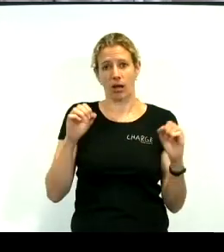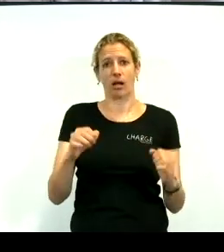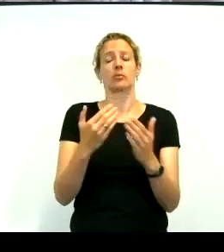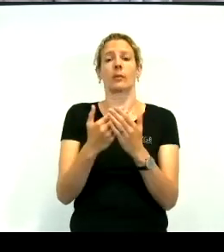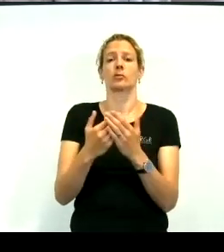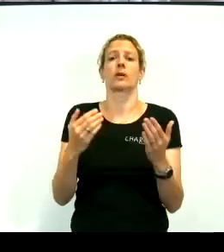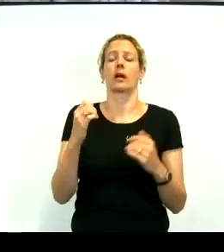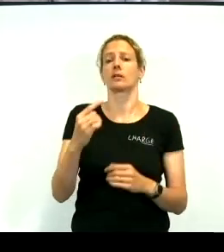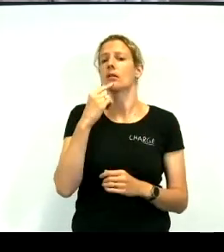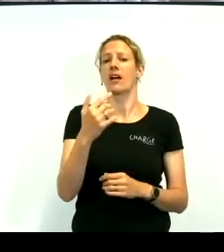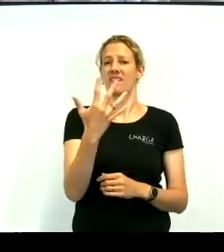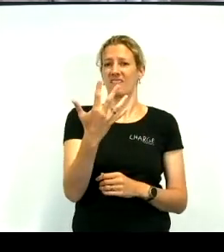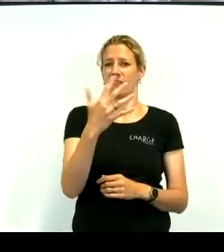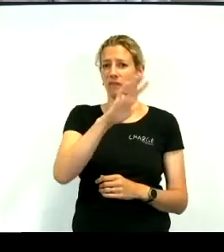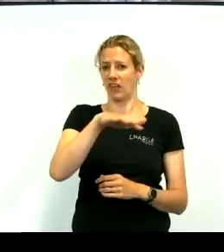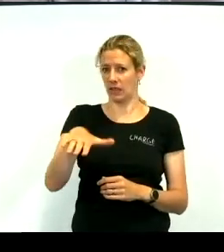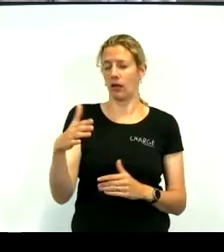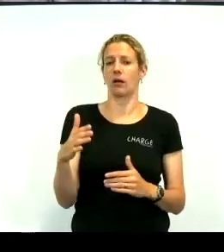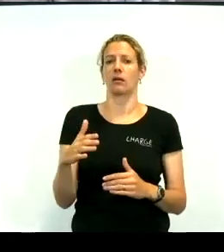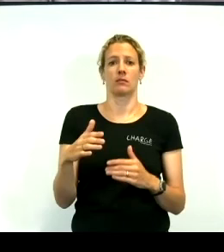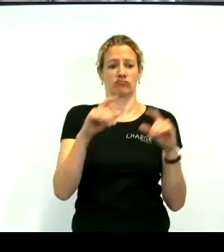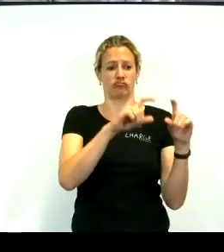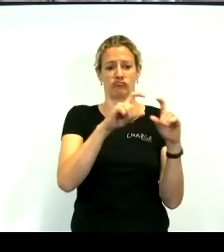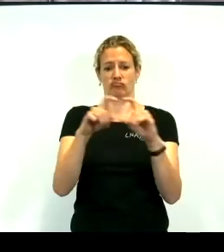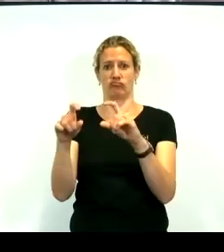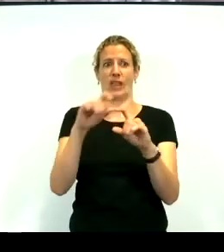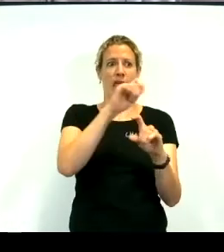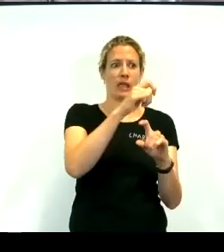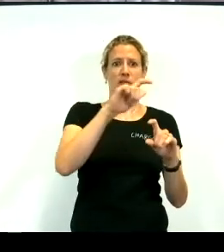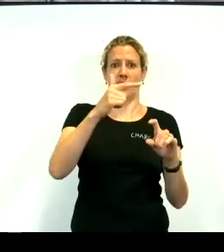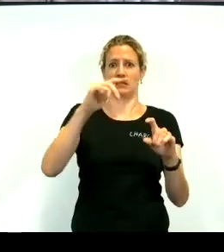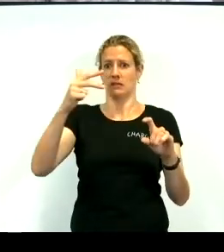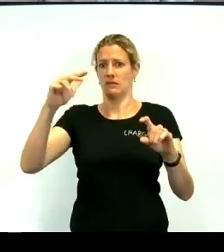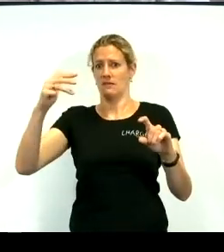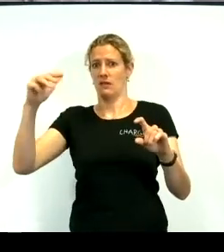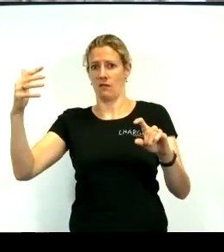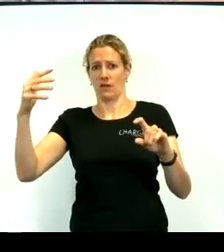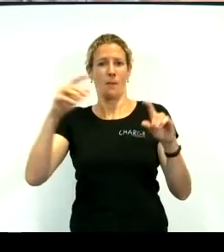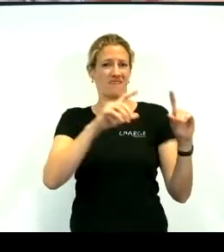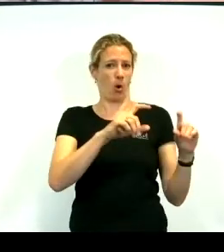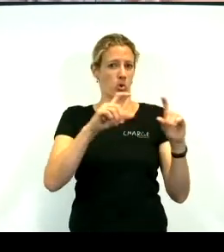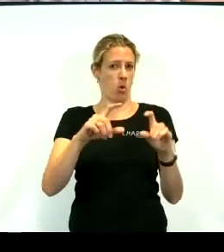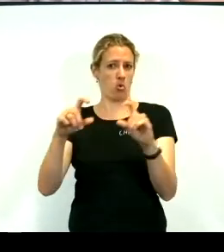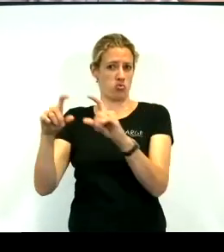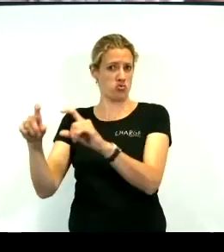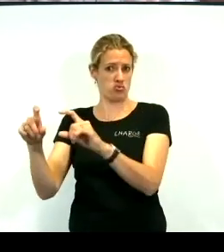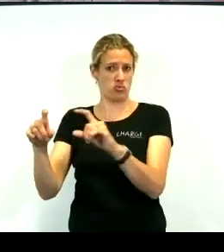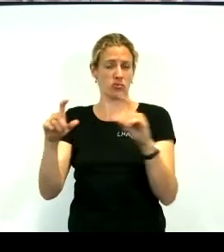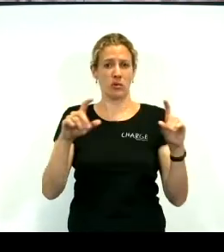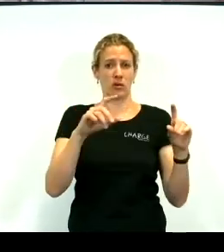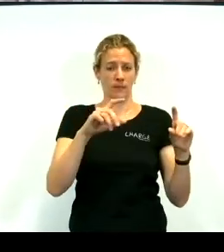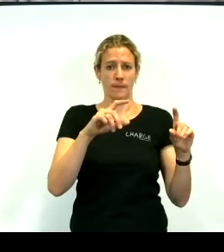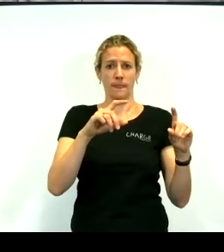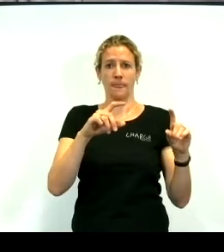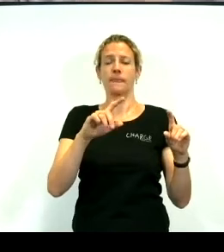5 and photographs beside them, then every time they wash their hand, then the children rotate. So you